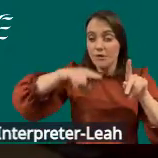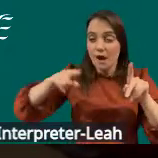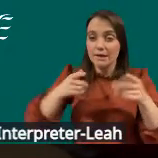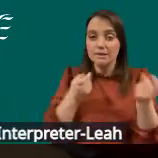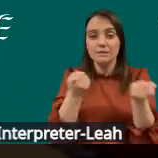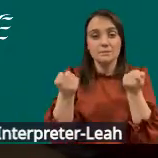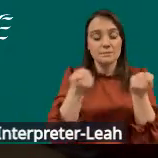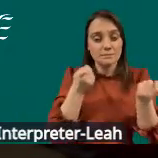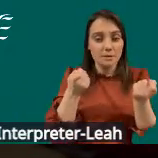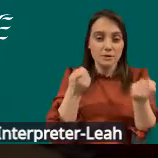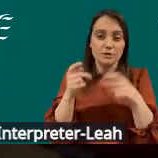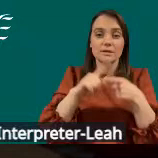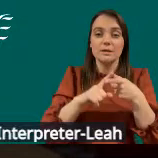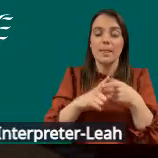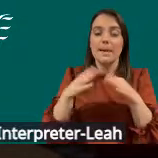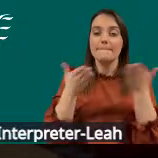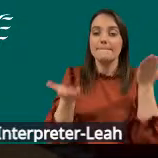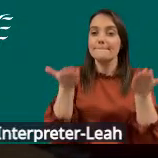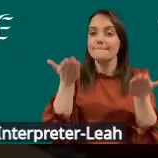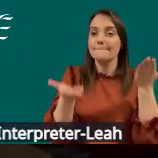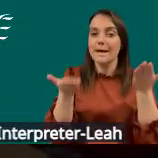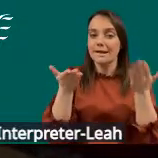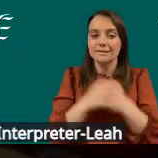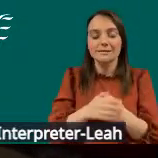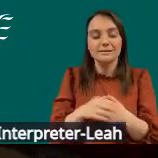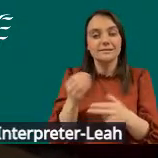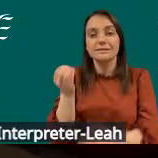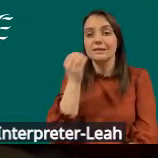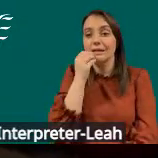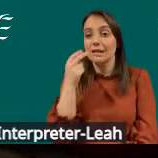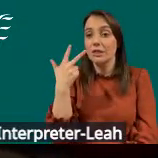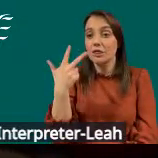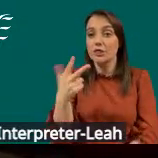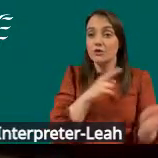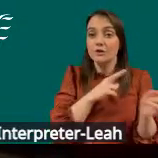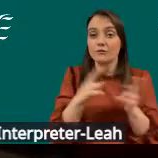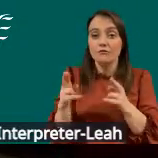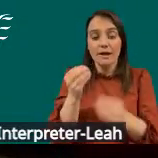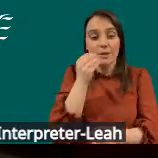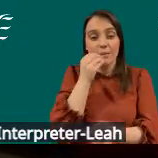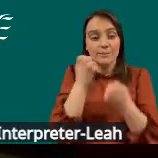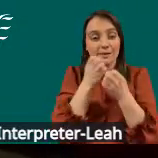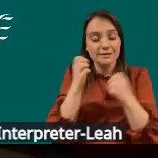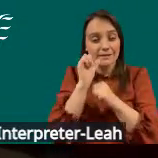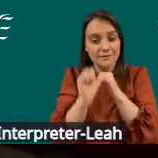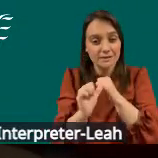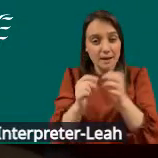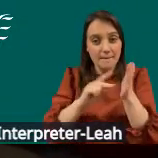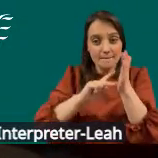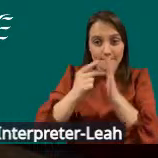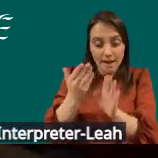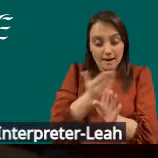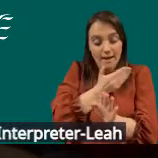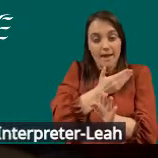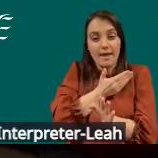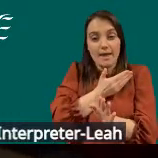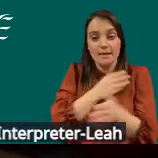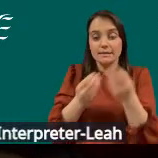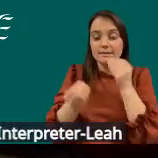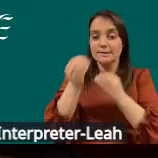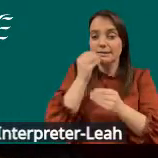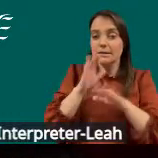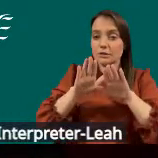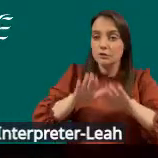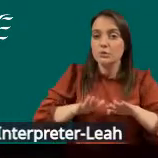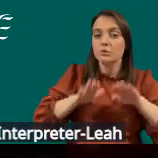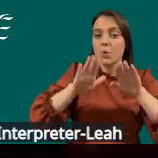and balance. Eat your 3 regular meals a day, plan them ahead, eat slowly, enjoy, and